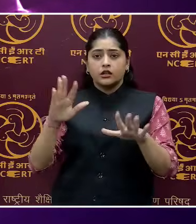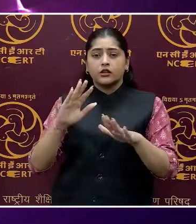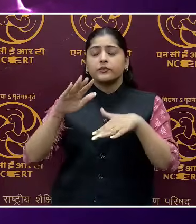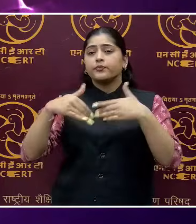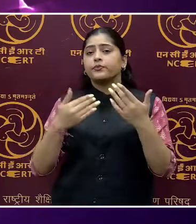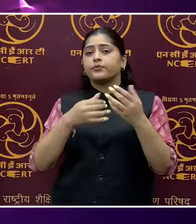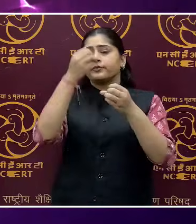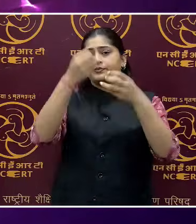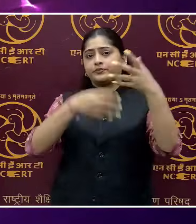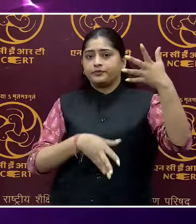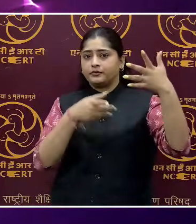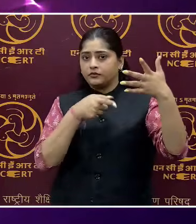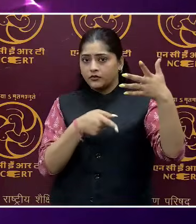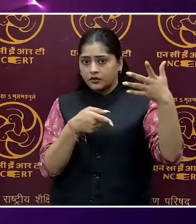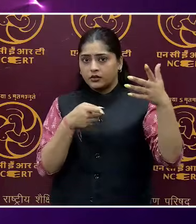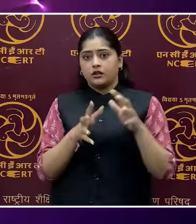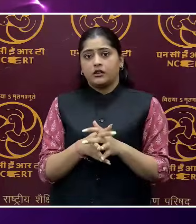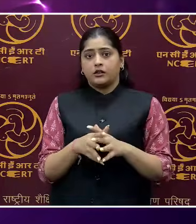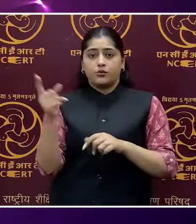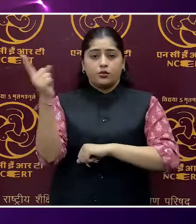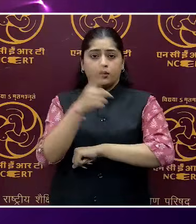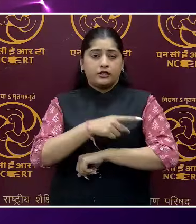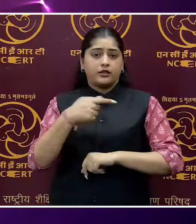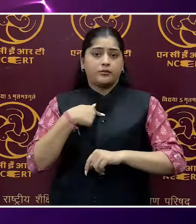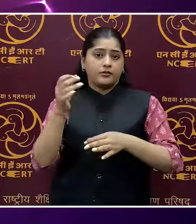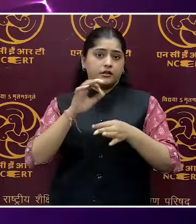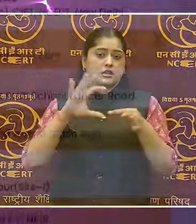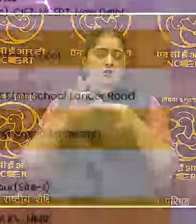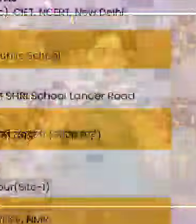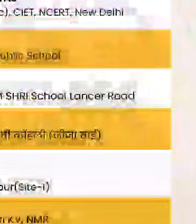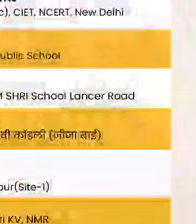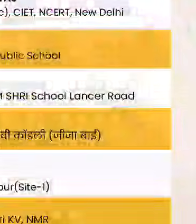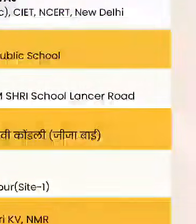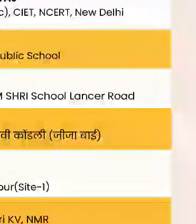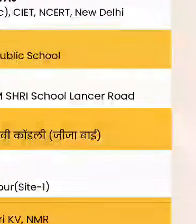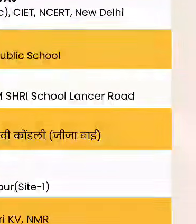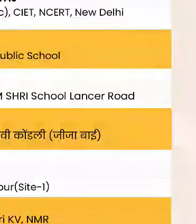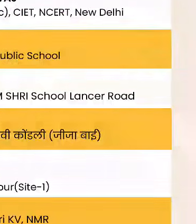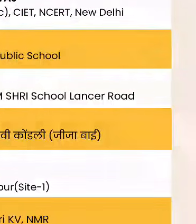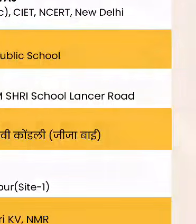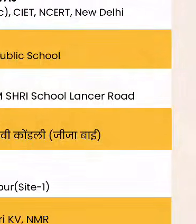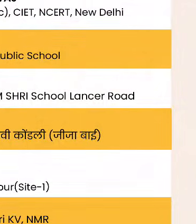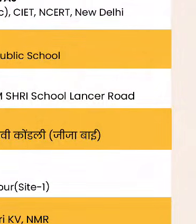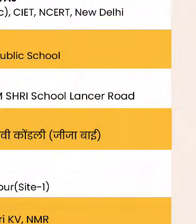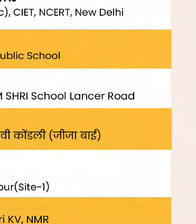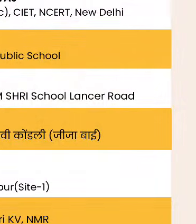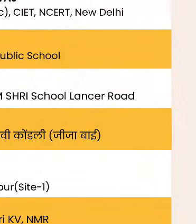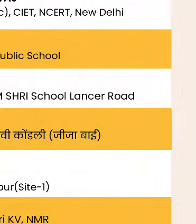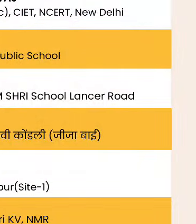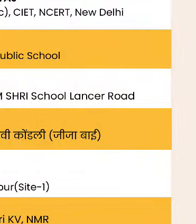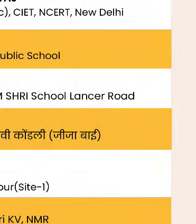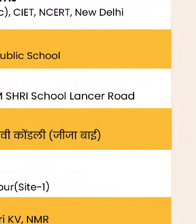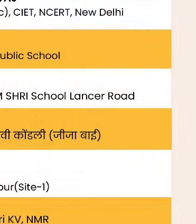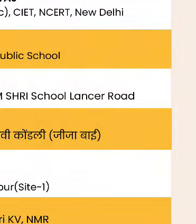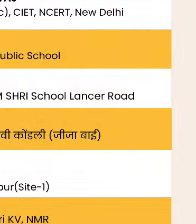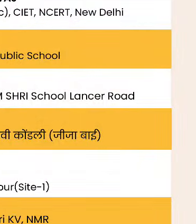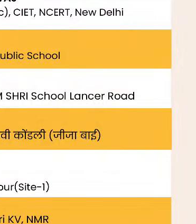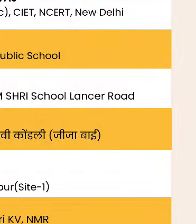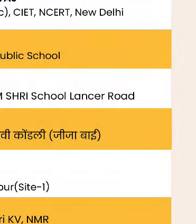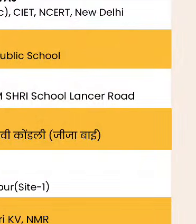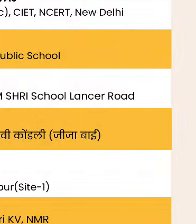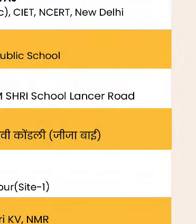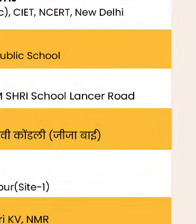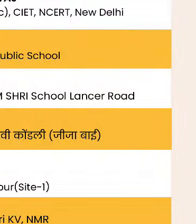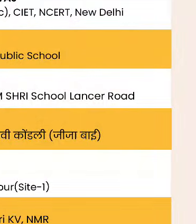for you on this entire day on NCERT Official. Let's take a look via schedule. After this, at 12 p.m. we'll have class